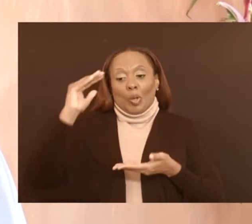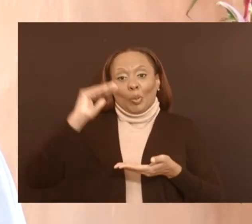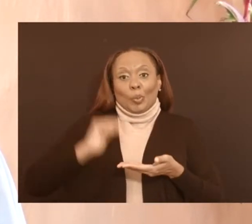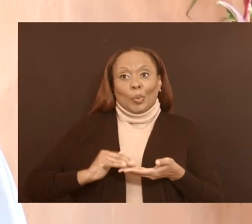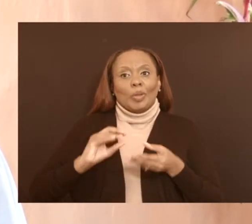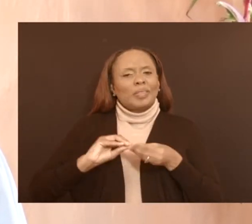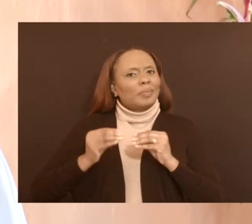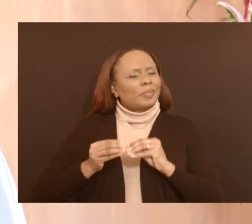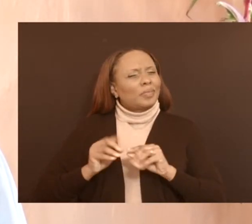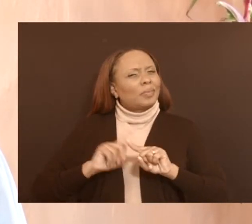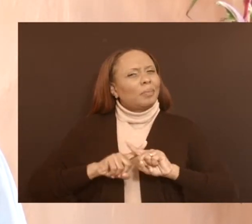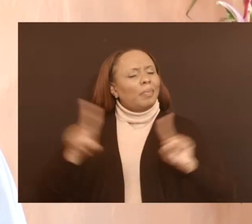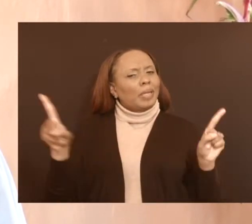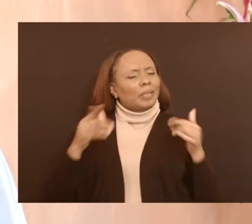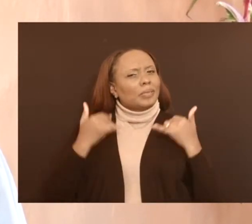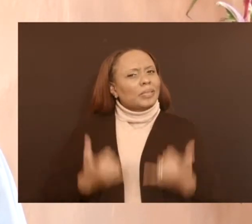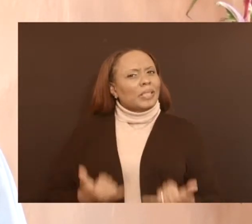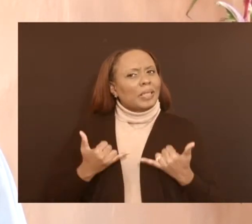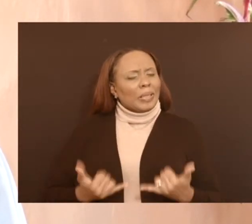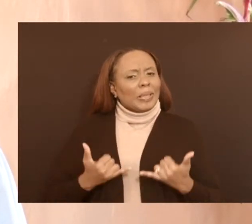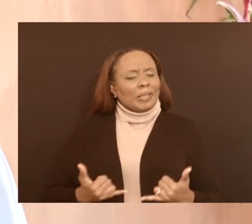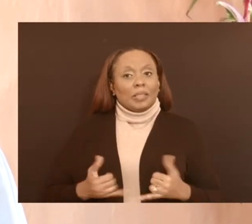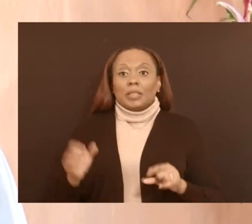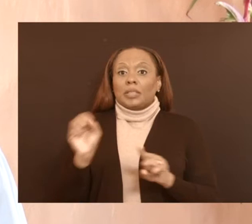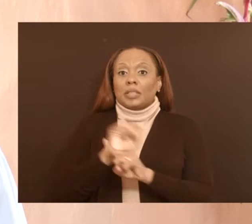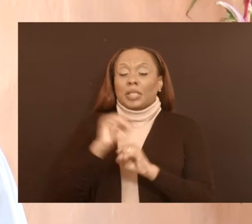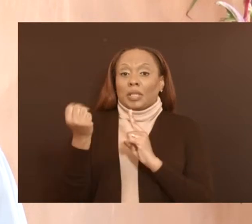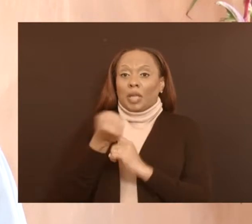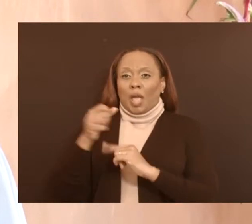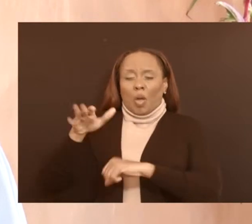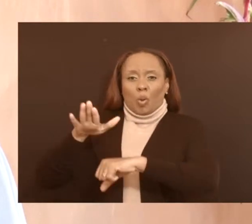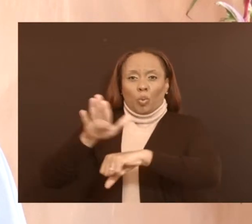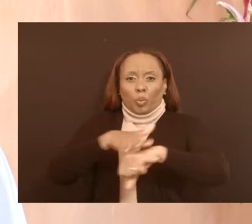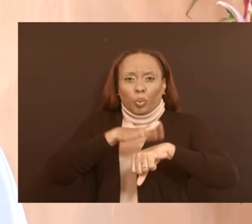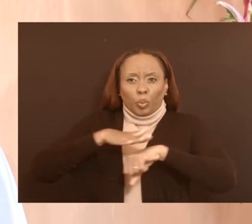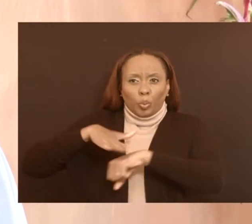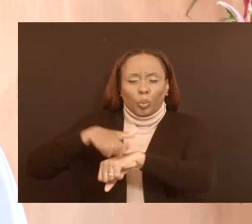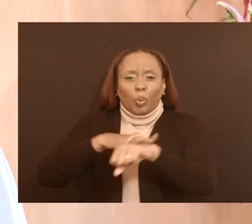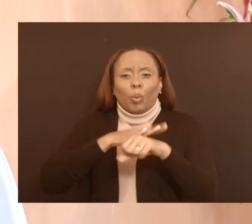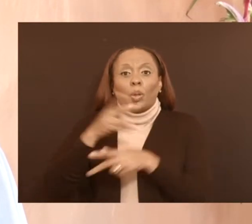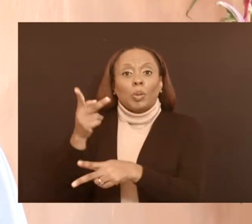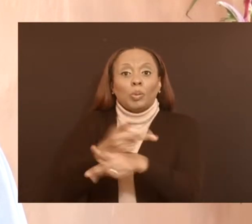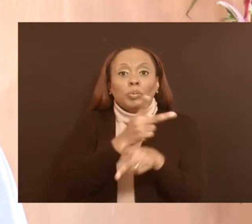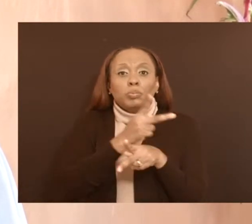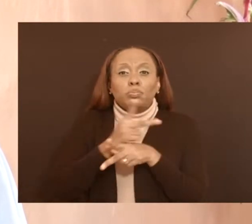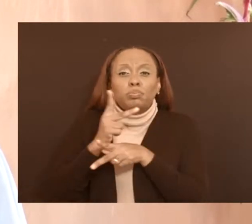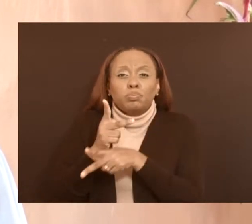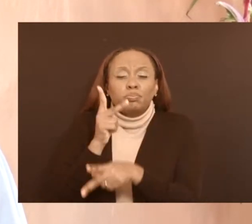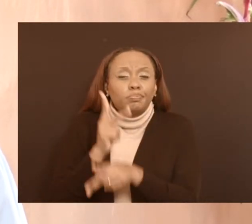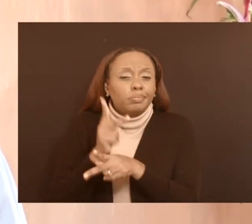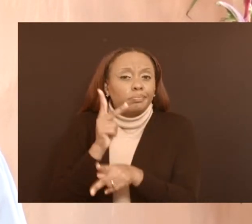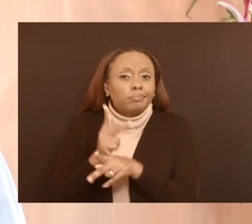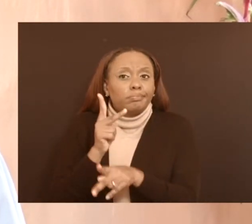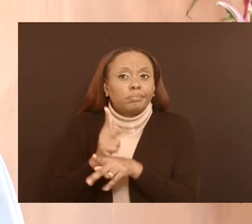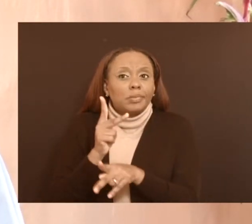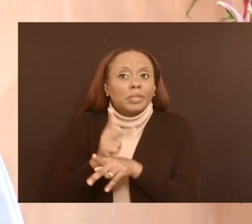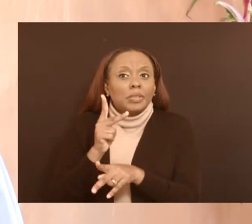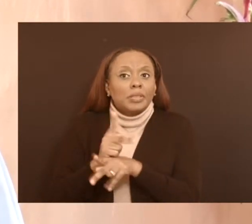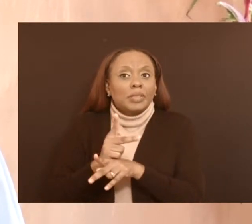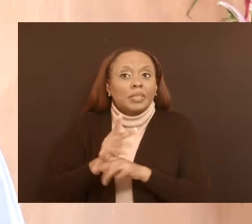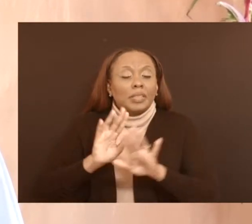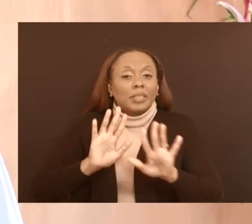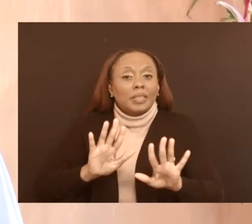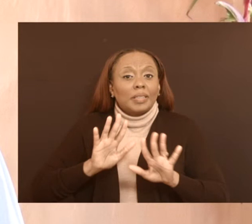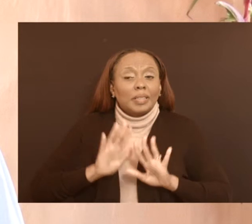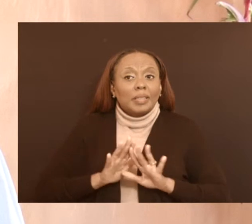seeing at the moment is a situation where I have to caution everyone that we must not enjoy short-term